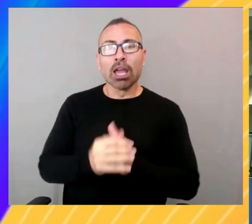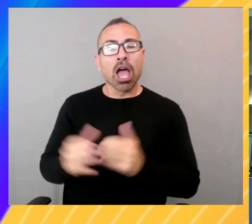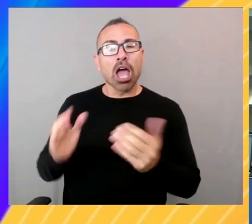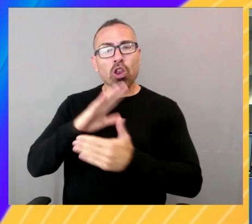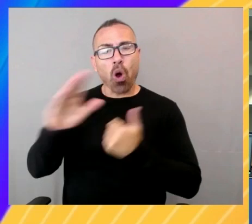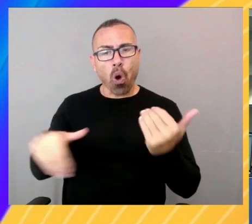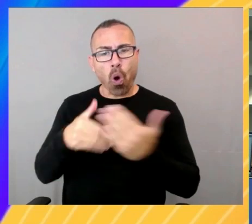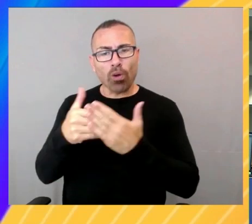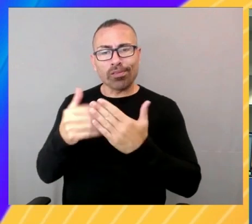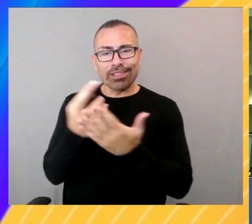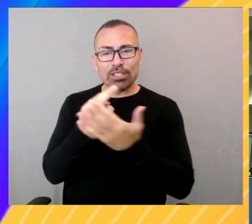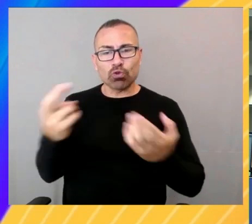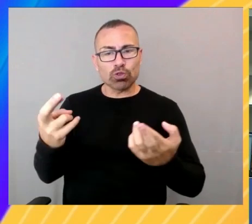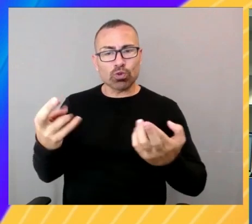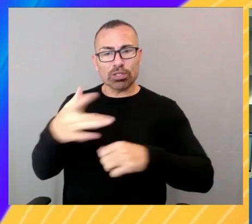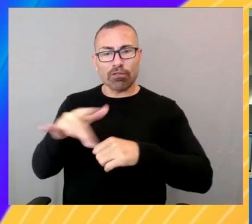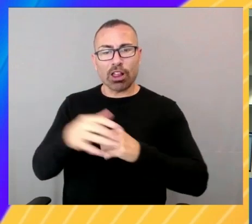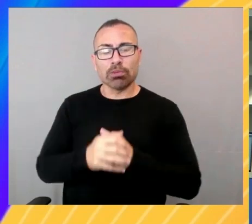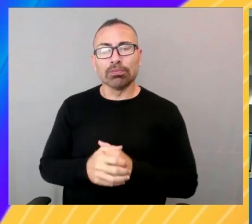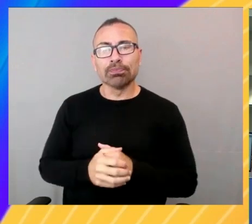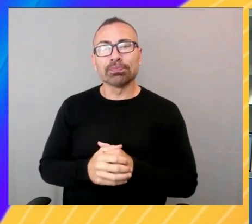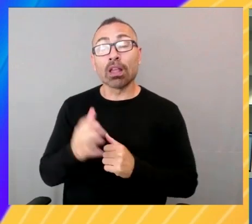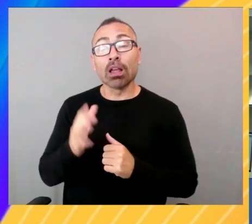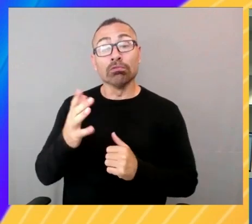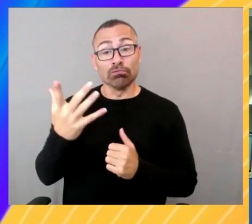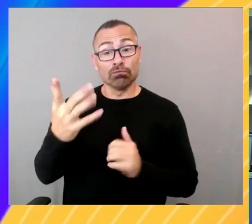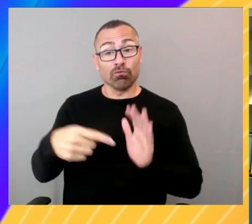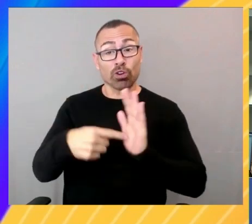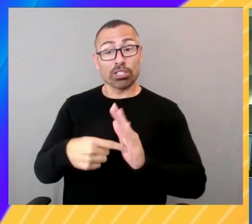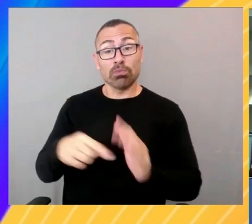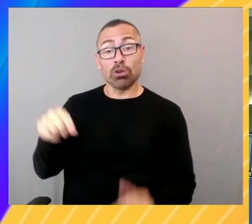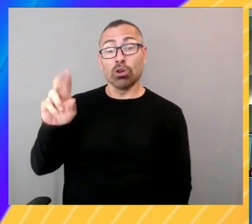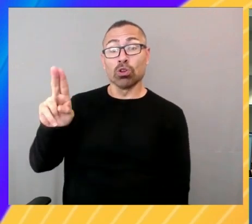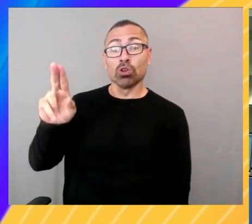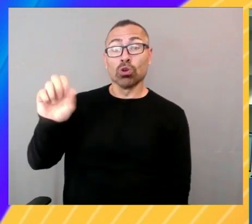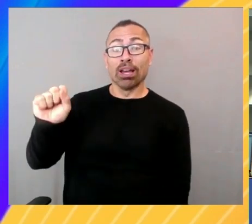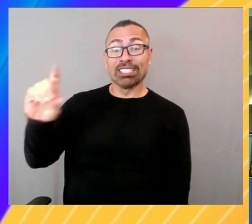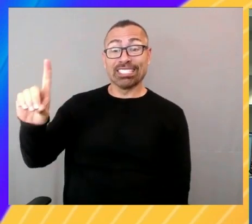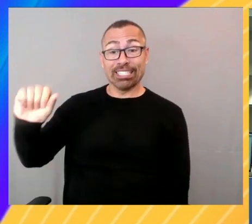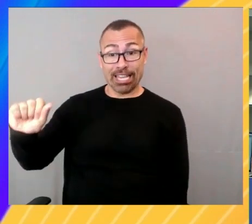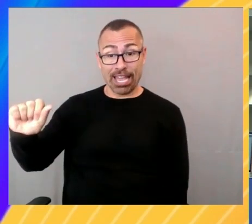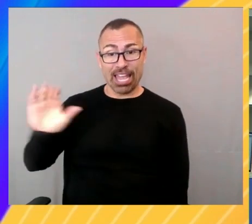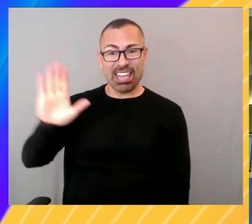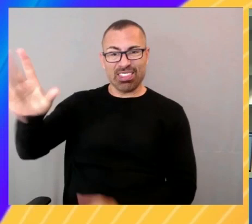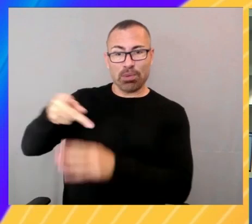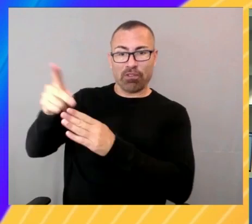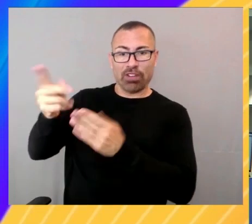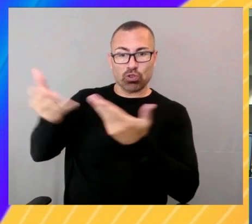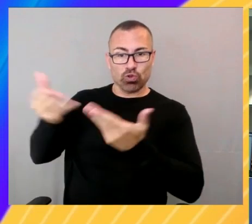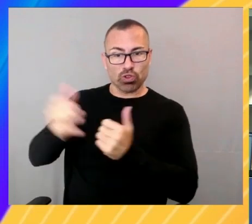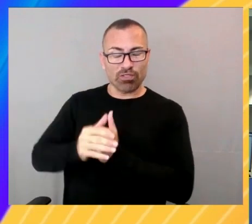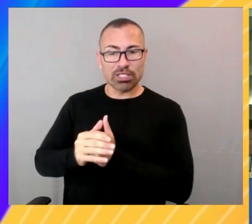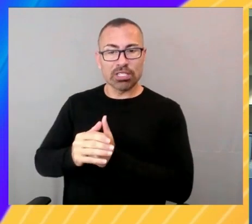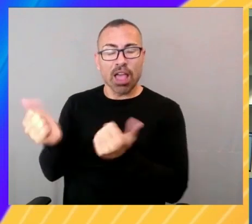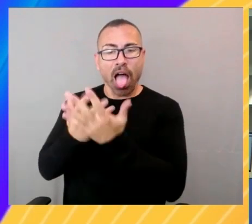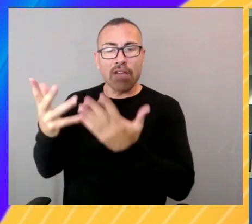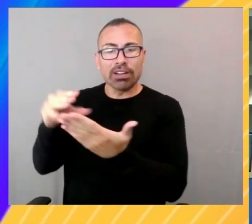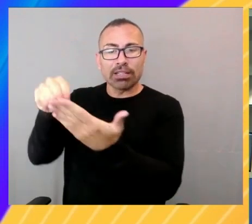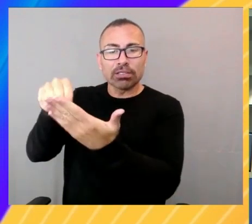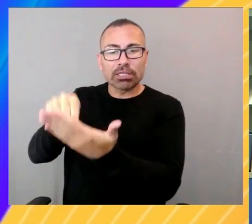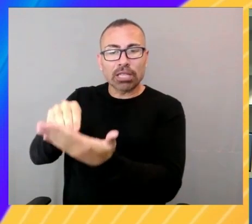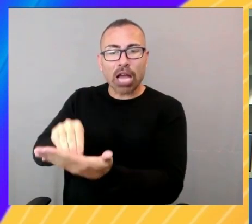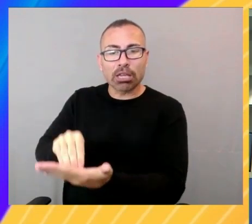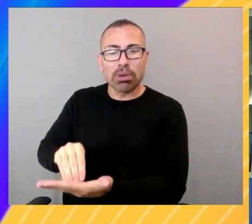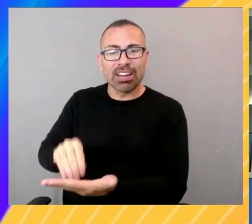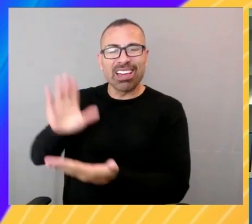AWS Professional Services, they've documented all of their best practices, approaches, and lessons learned, and they've shared those out with our partners